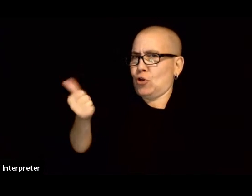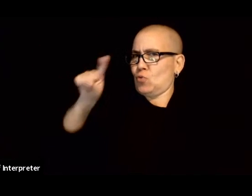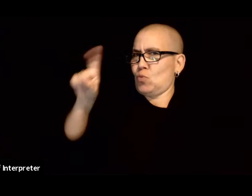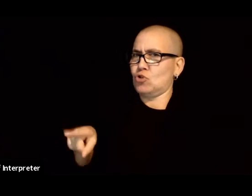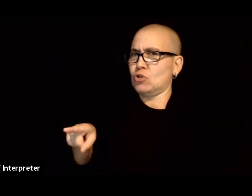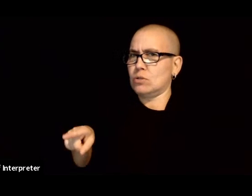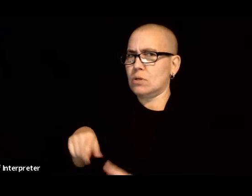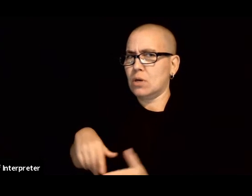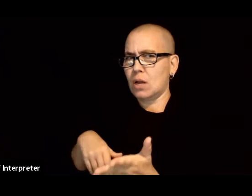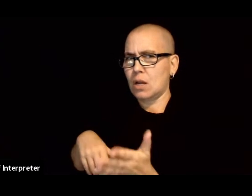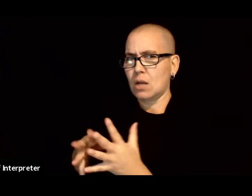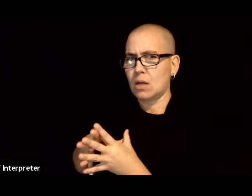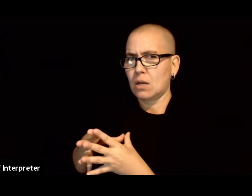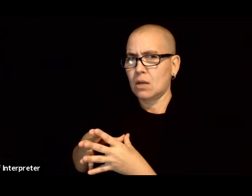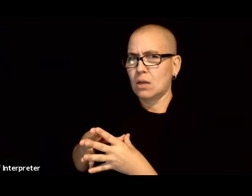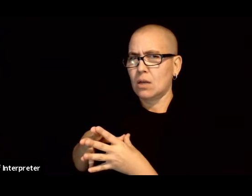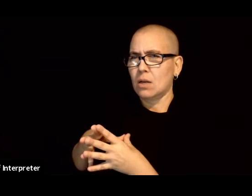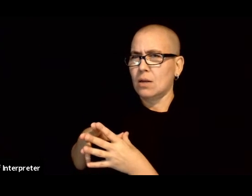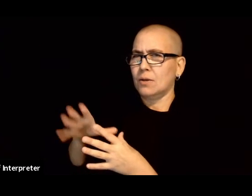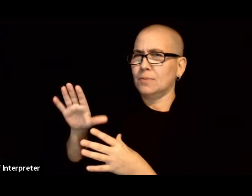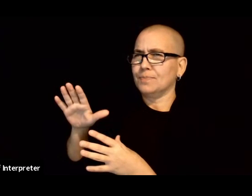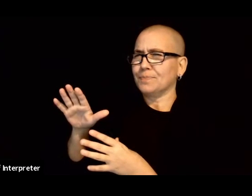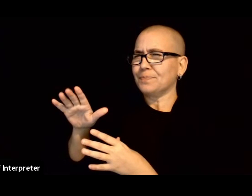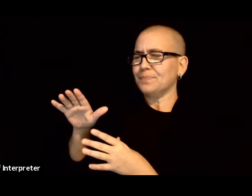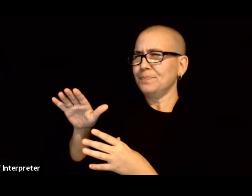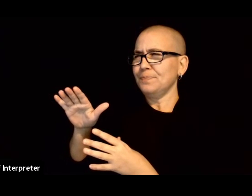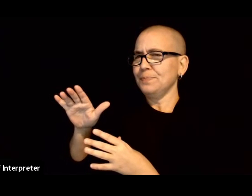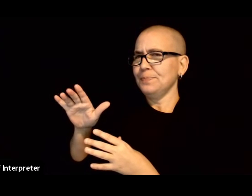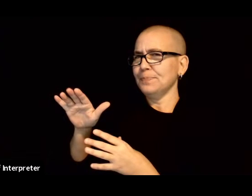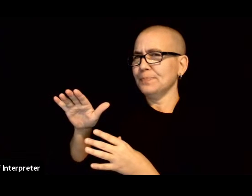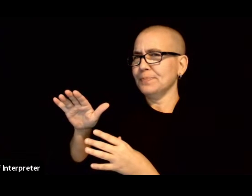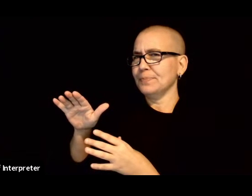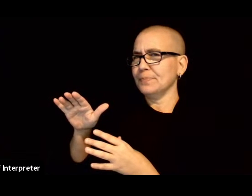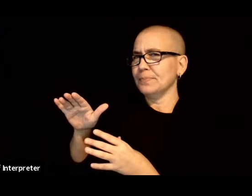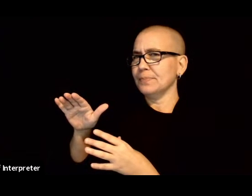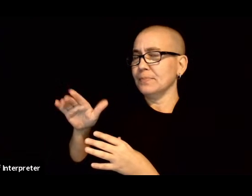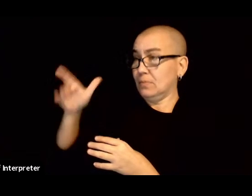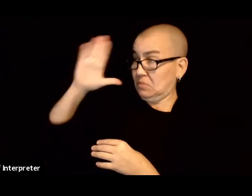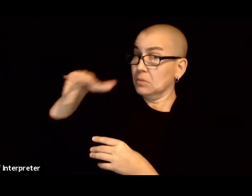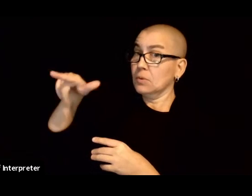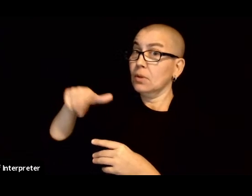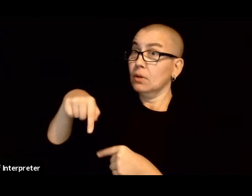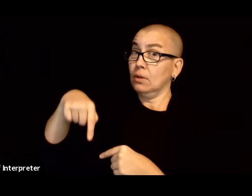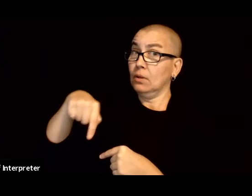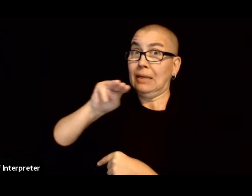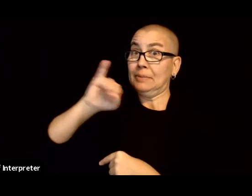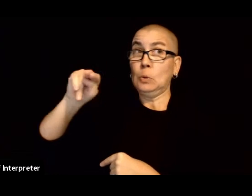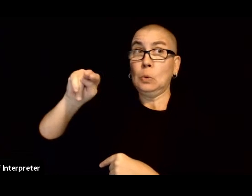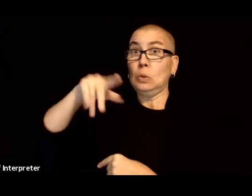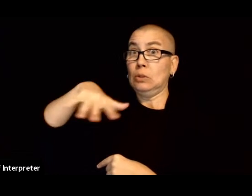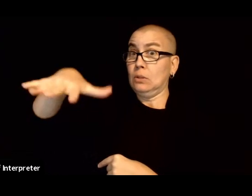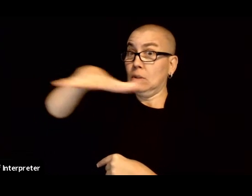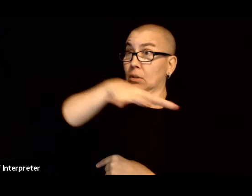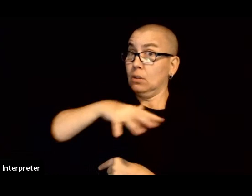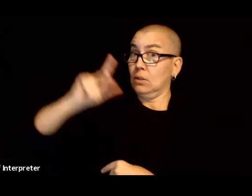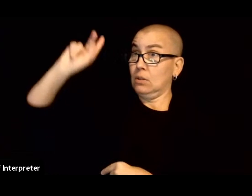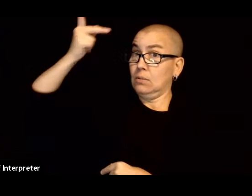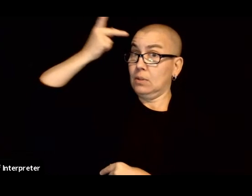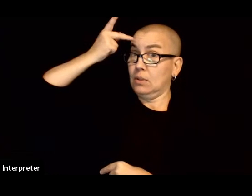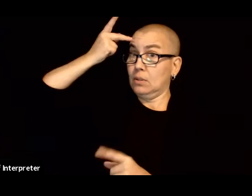Republicans in the House and Senate had a press conference at 1:30, and I imagine you probably didn't hear it,